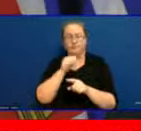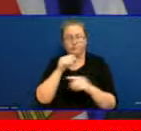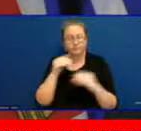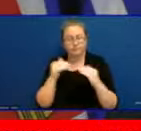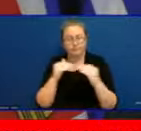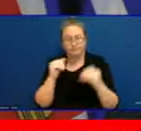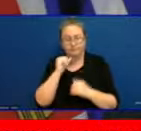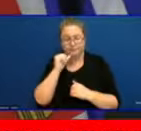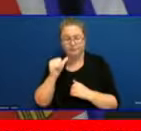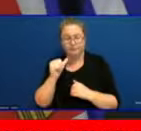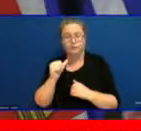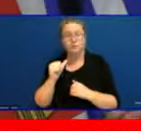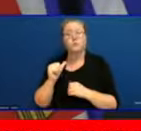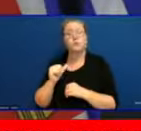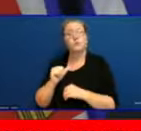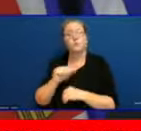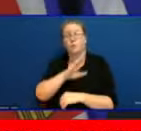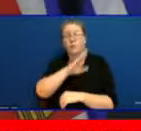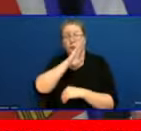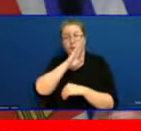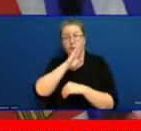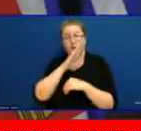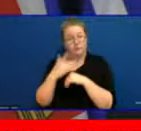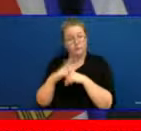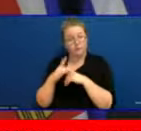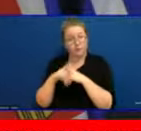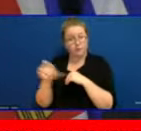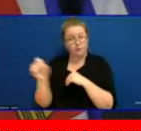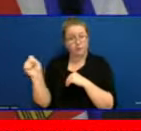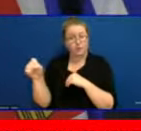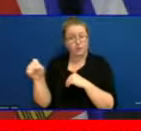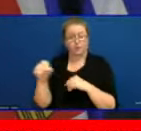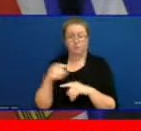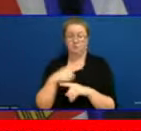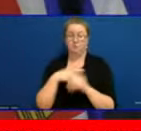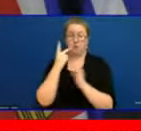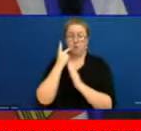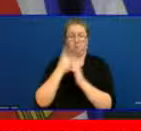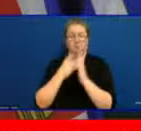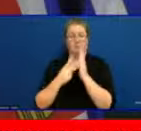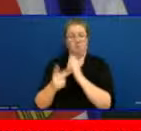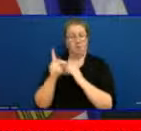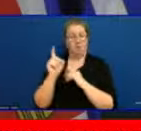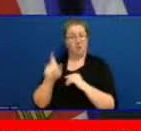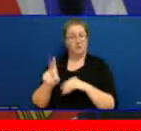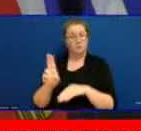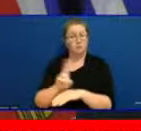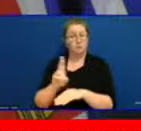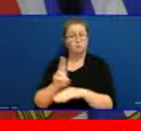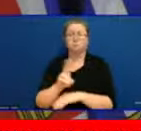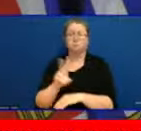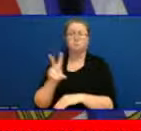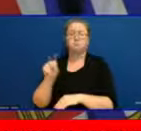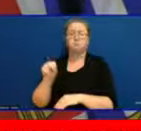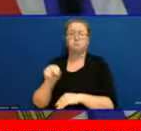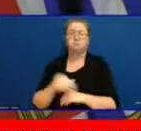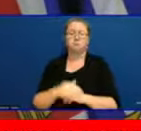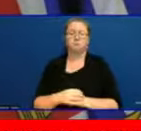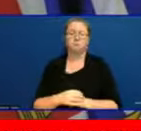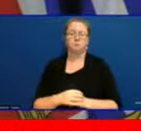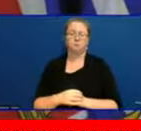prepared detailed planning for the fall. And even though those beds are there, we don't expect at this time, certainly, to even consider using them.